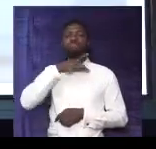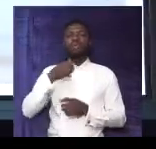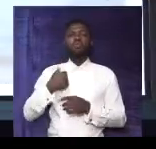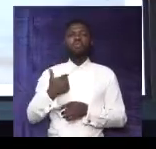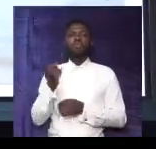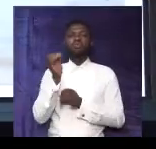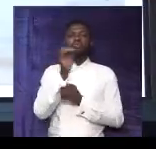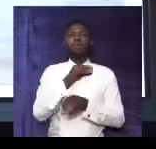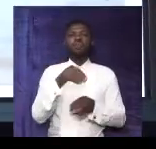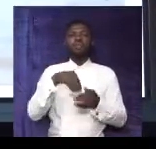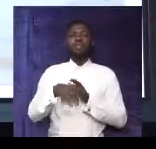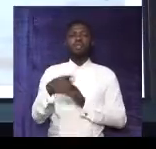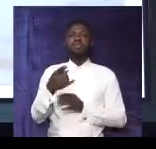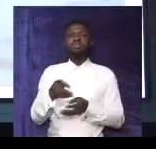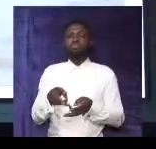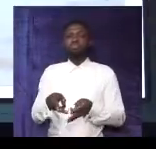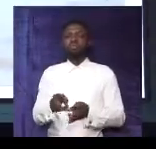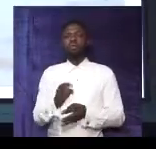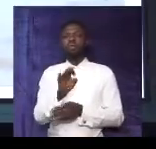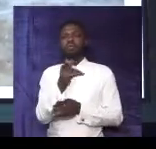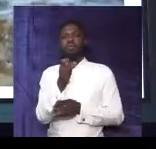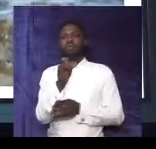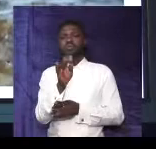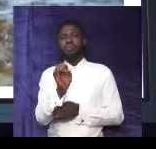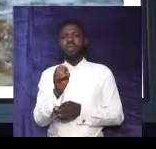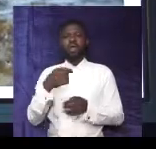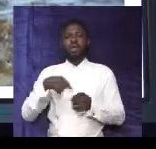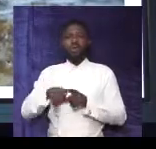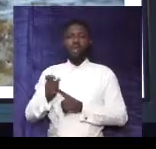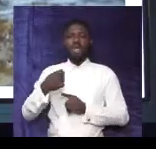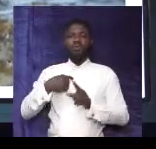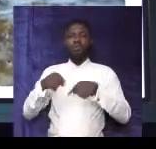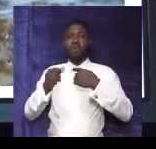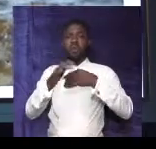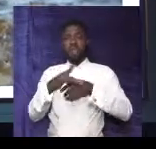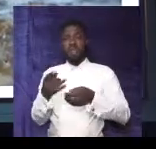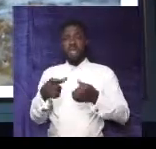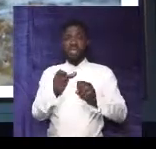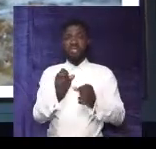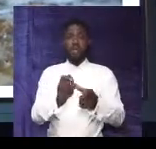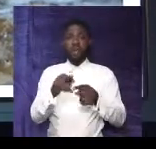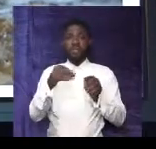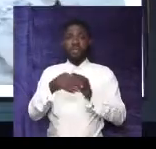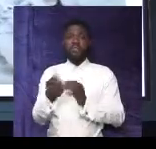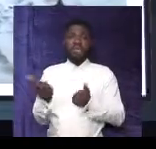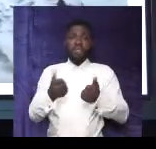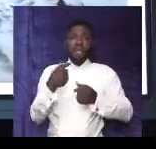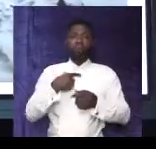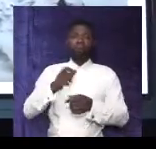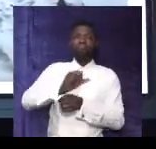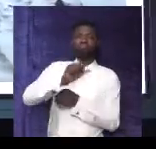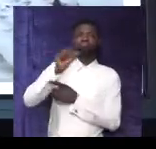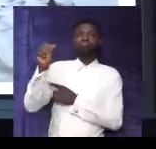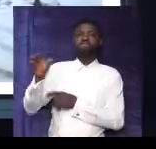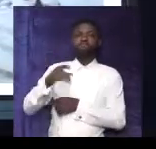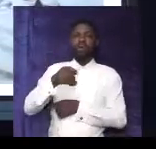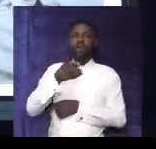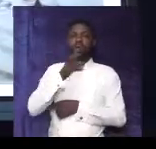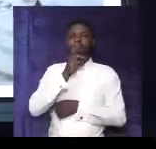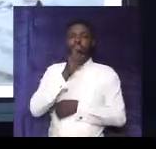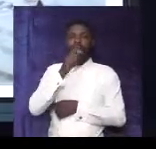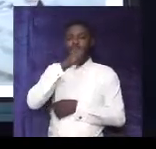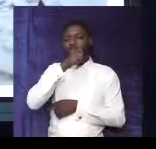the wastage, we drop it in the drainage. While we are going on the street or in the car, we throw